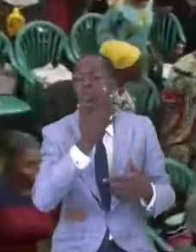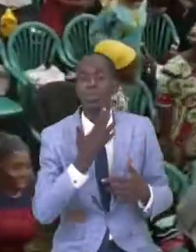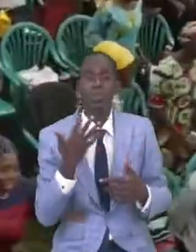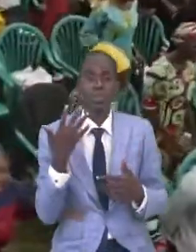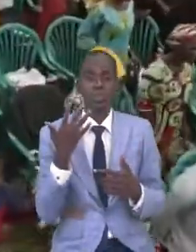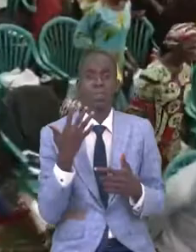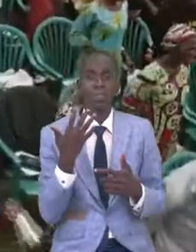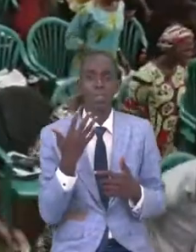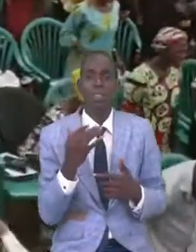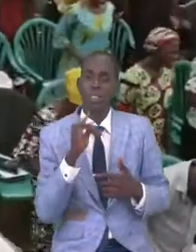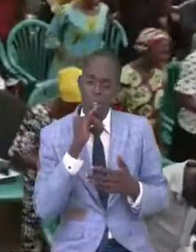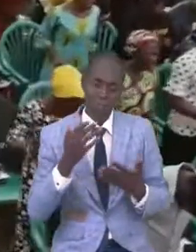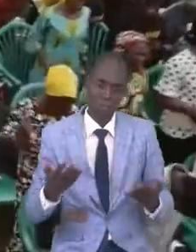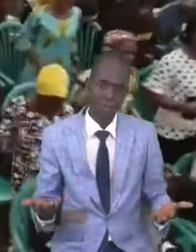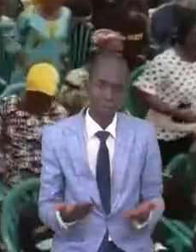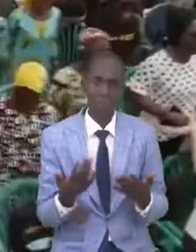is here